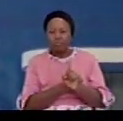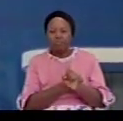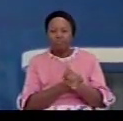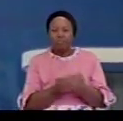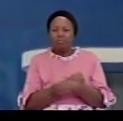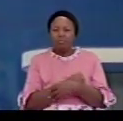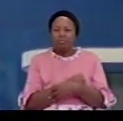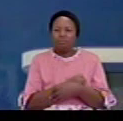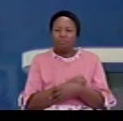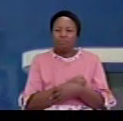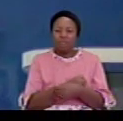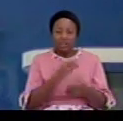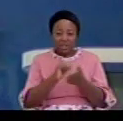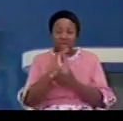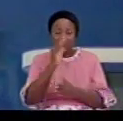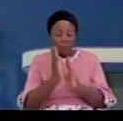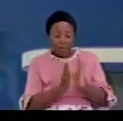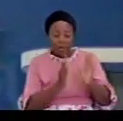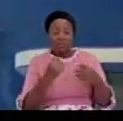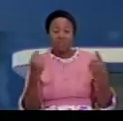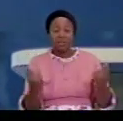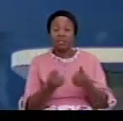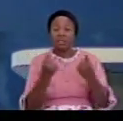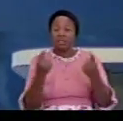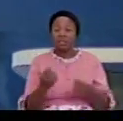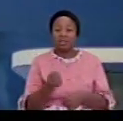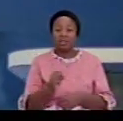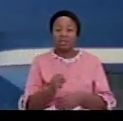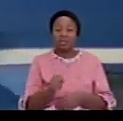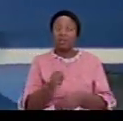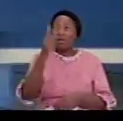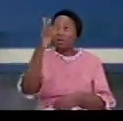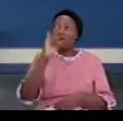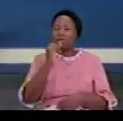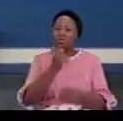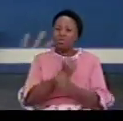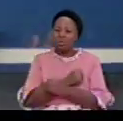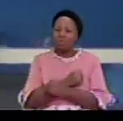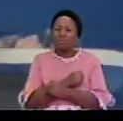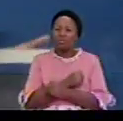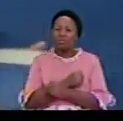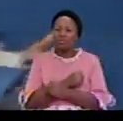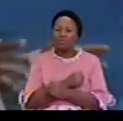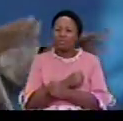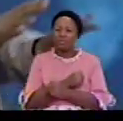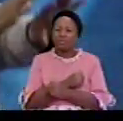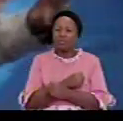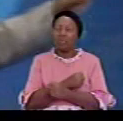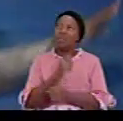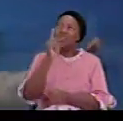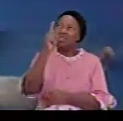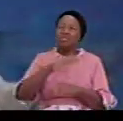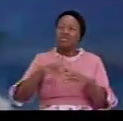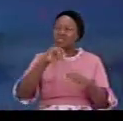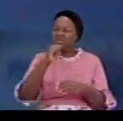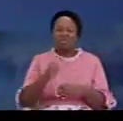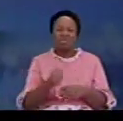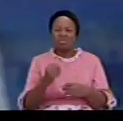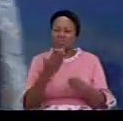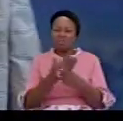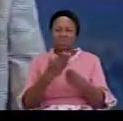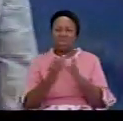That's presumptuous sin. God is love. He doesn't mind if I disobey